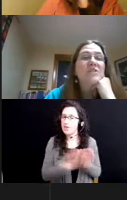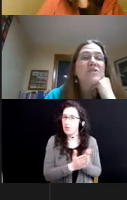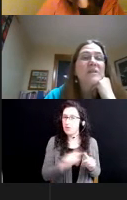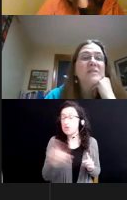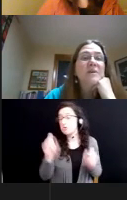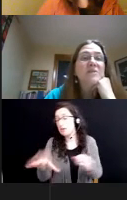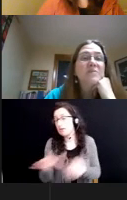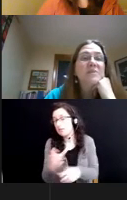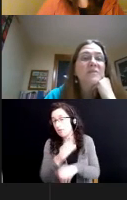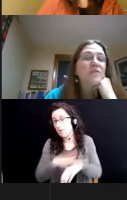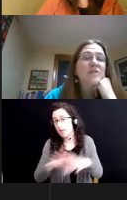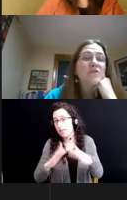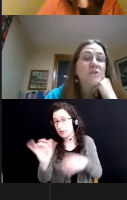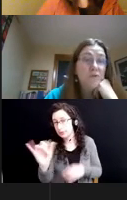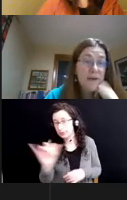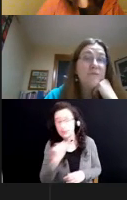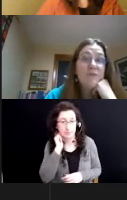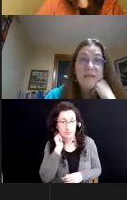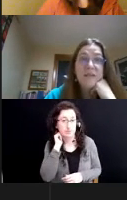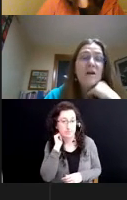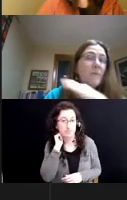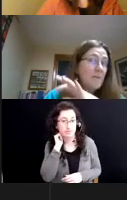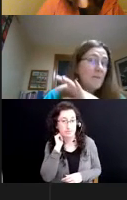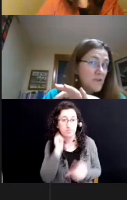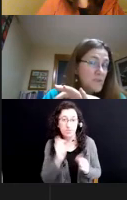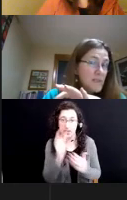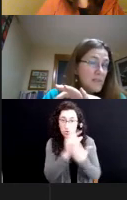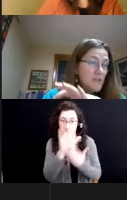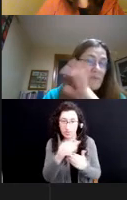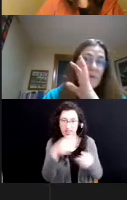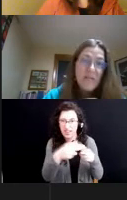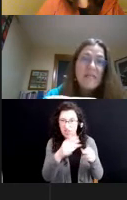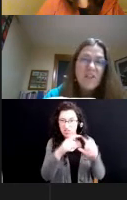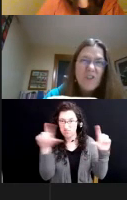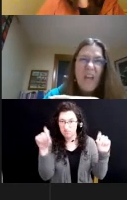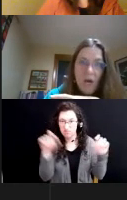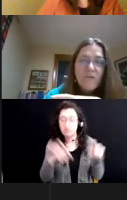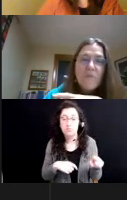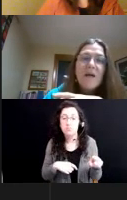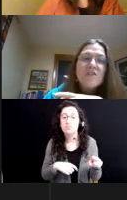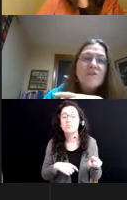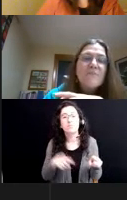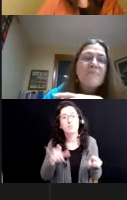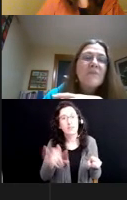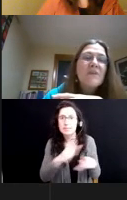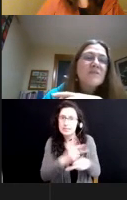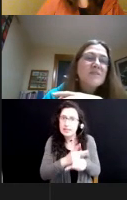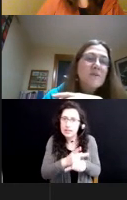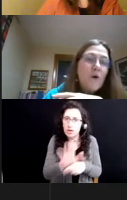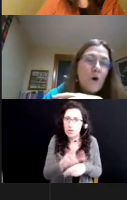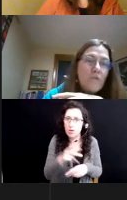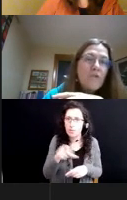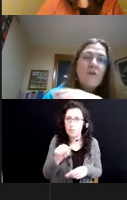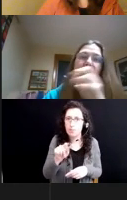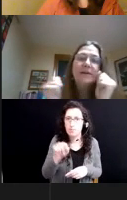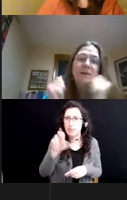this pasture and grazing management in the Pacific Northwest. Google that and find it about many of those species I talked about, taking good care of your pasture. So this is